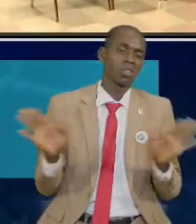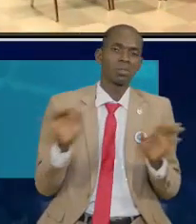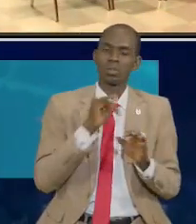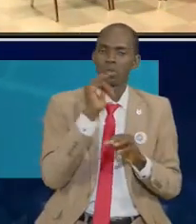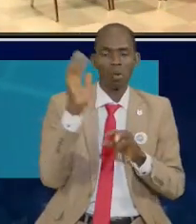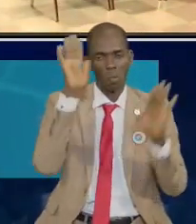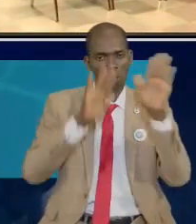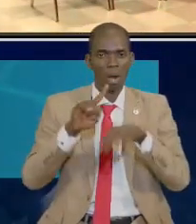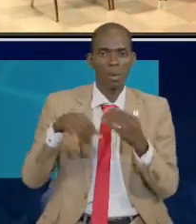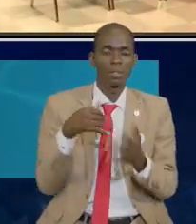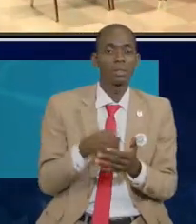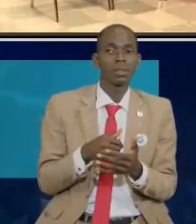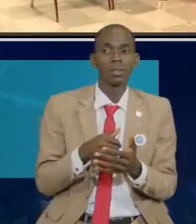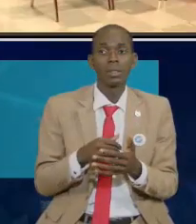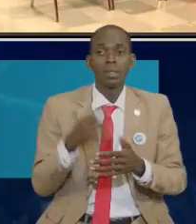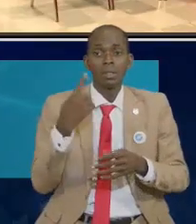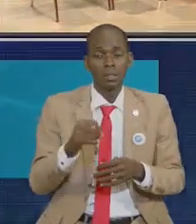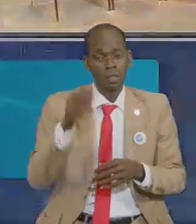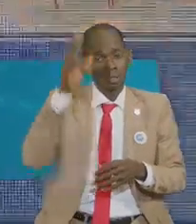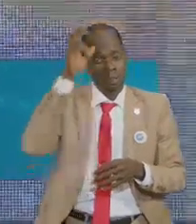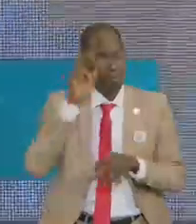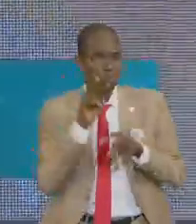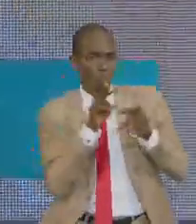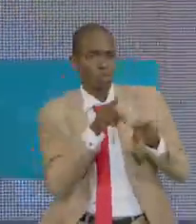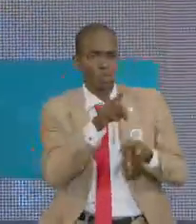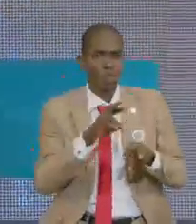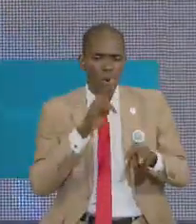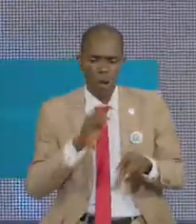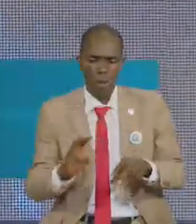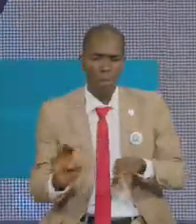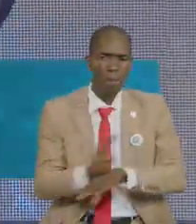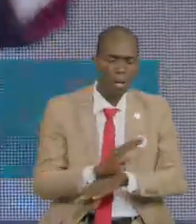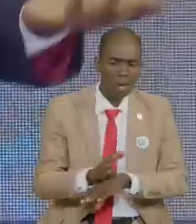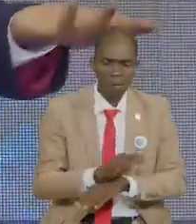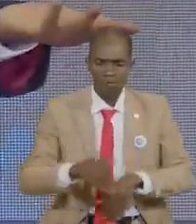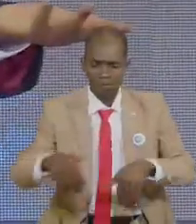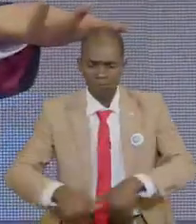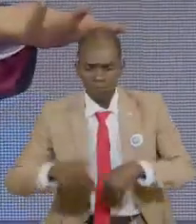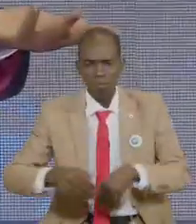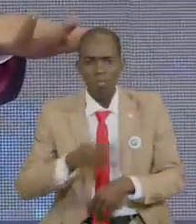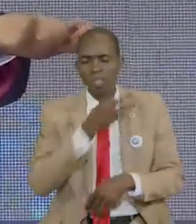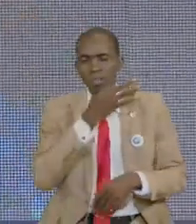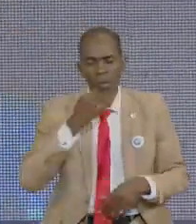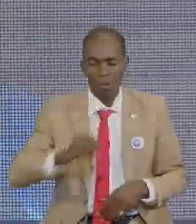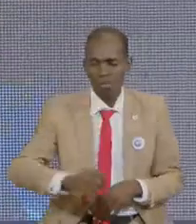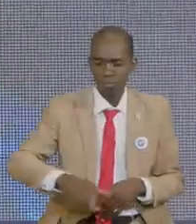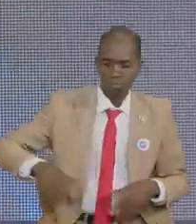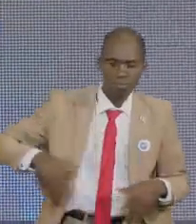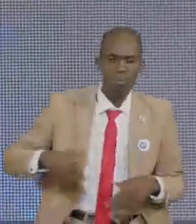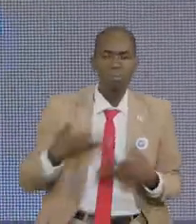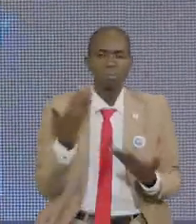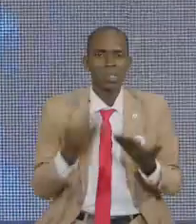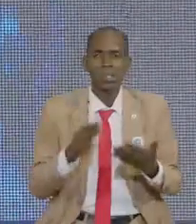he doesn't mind cultivating anything. Whether you are cultivating cassava or you are cultivating marijuana, he doesn't